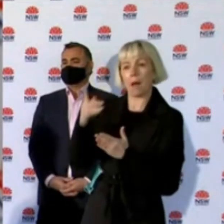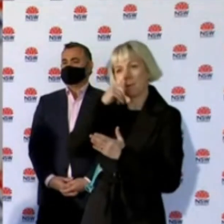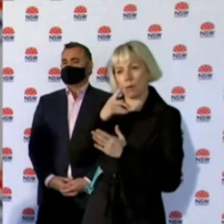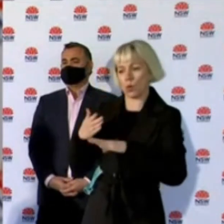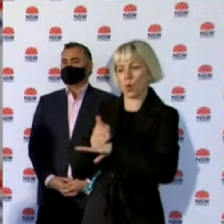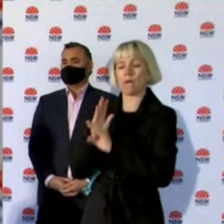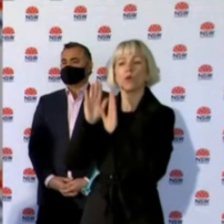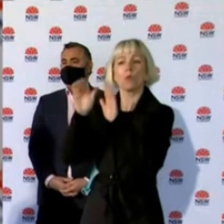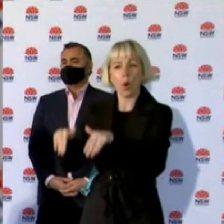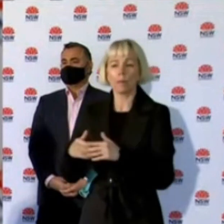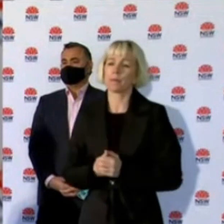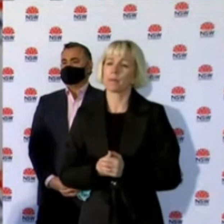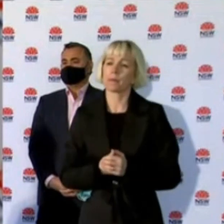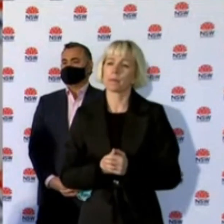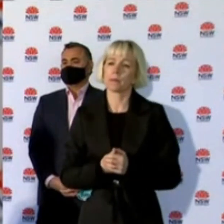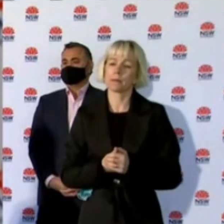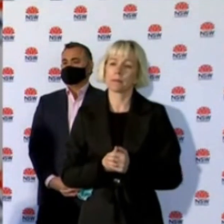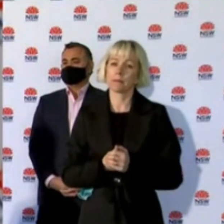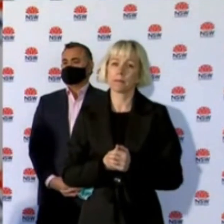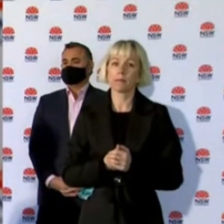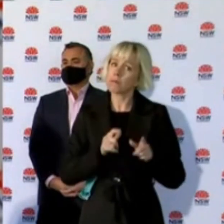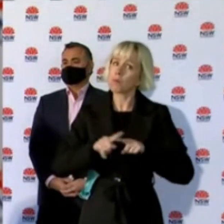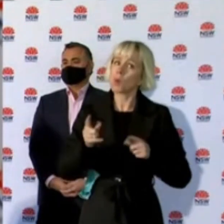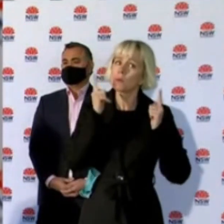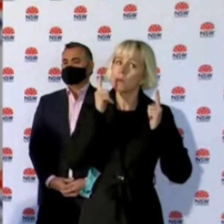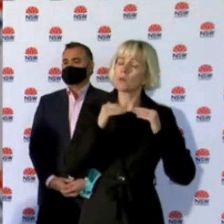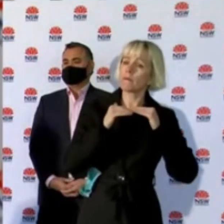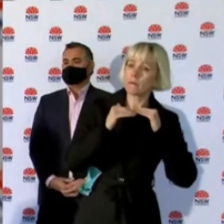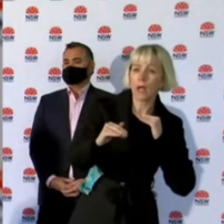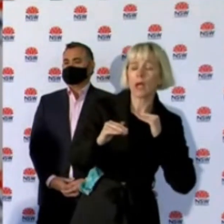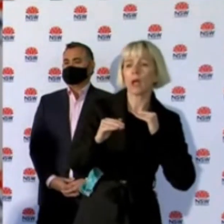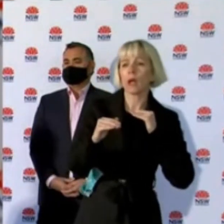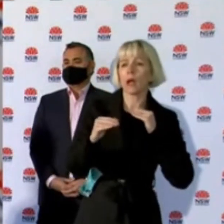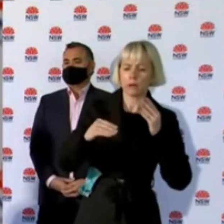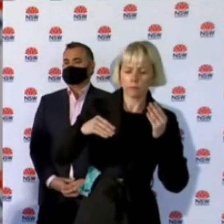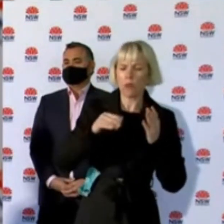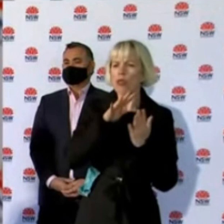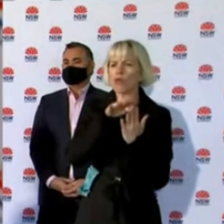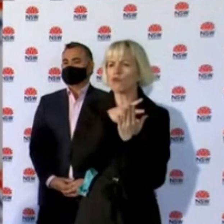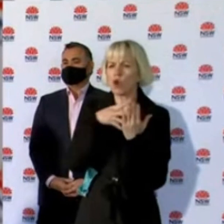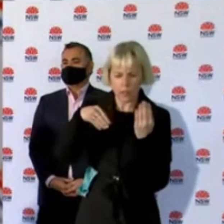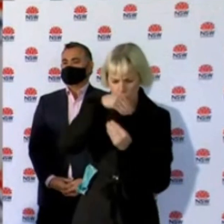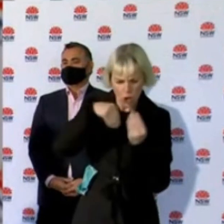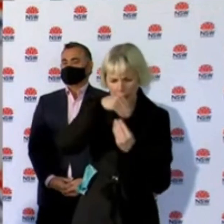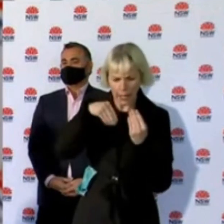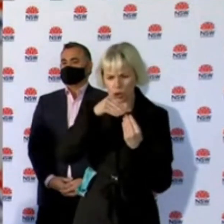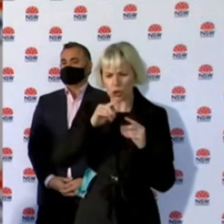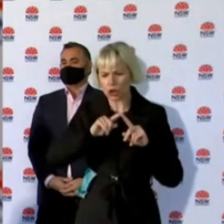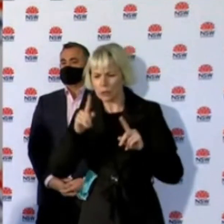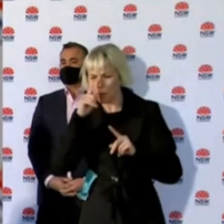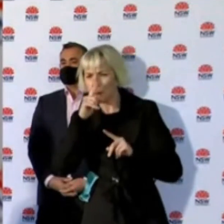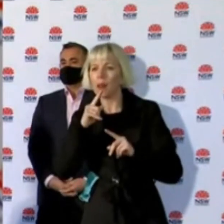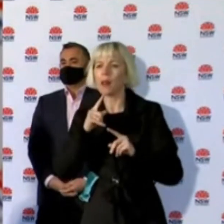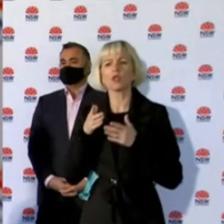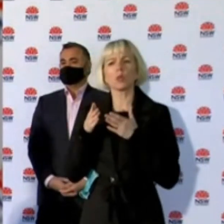in terms of being fair to their employees. And if that doesn't exist, or doesn't occur, I should say, well, obviously the penalties are there. Mr.